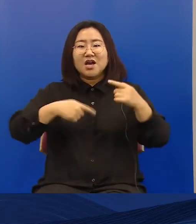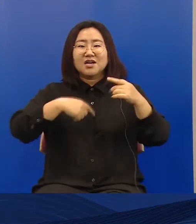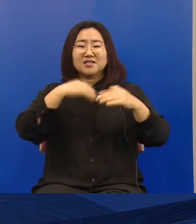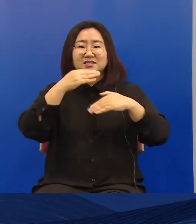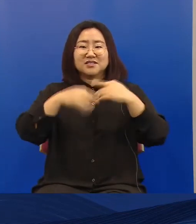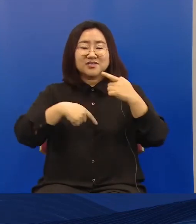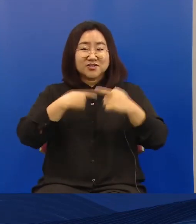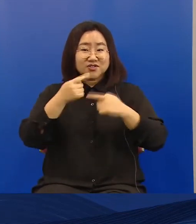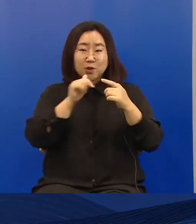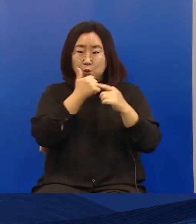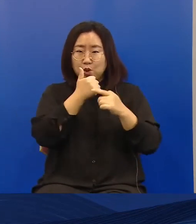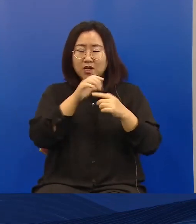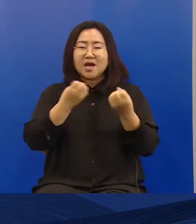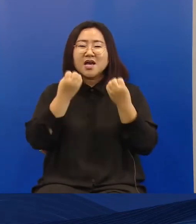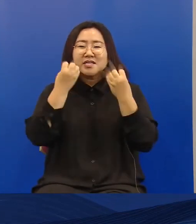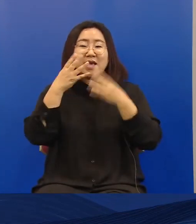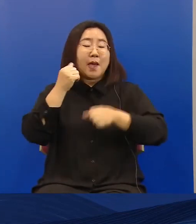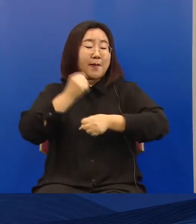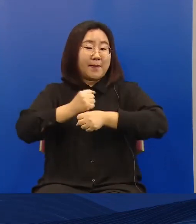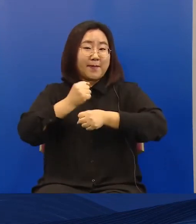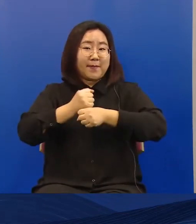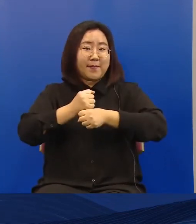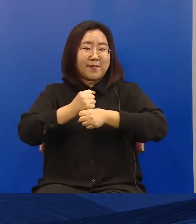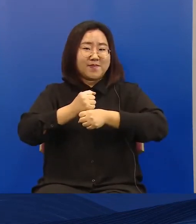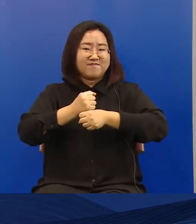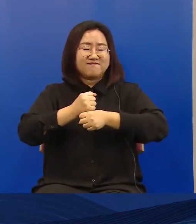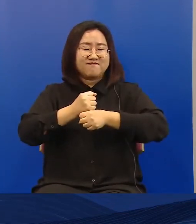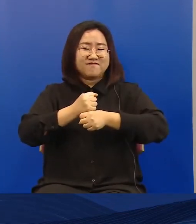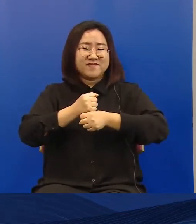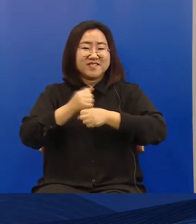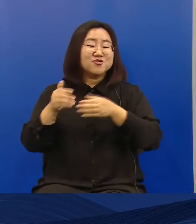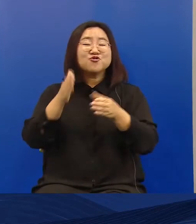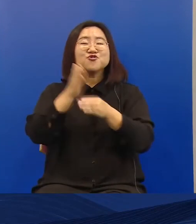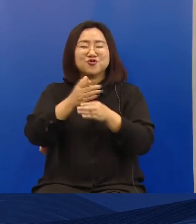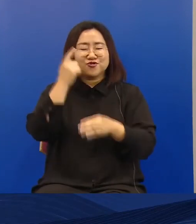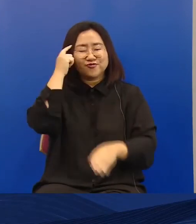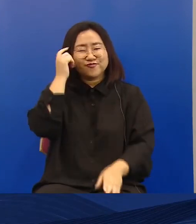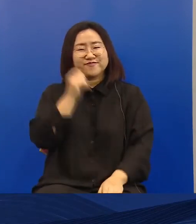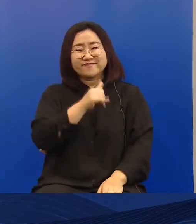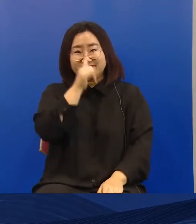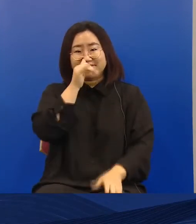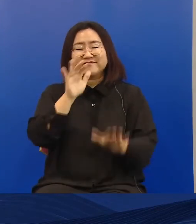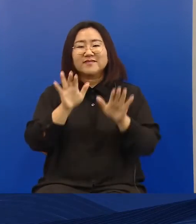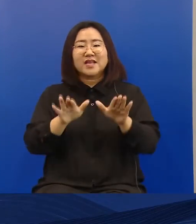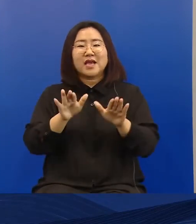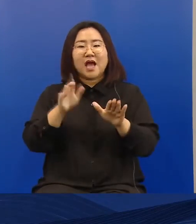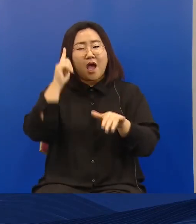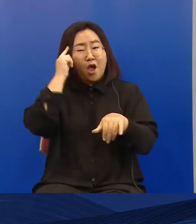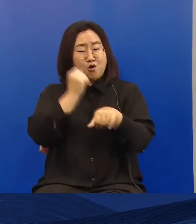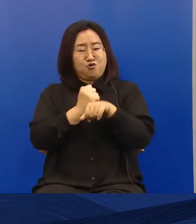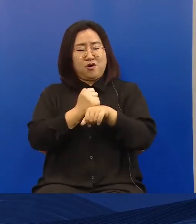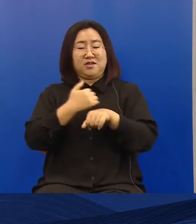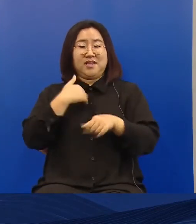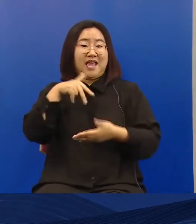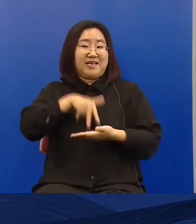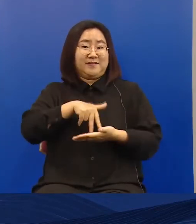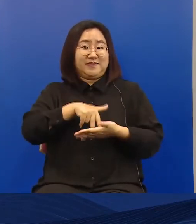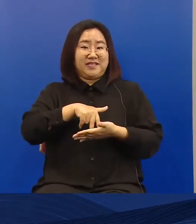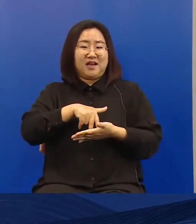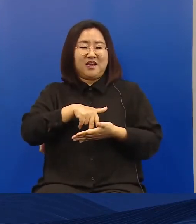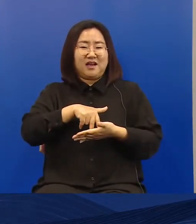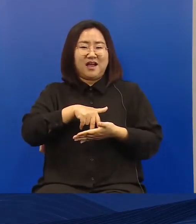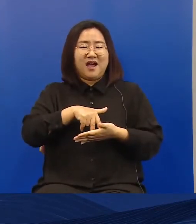believe that it will lead us to a new stage of public sign language interpretation service. So